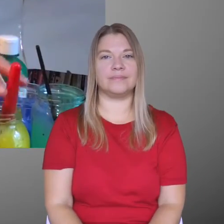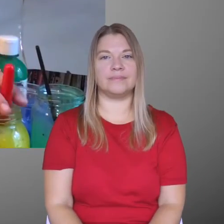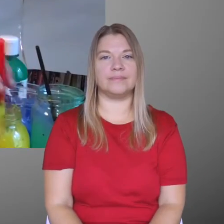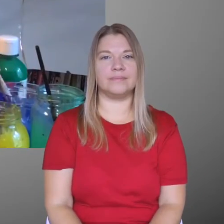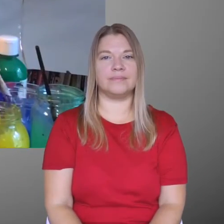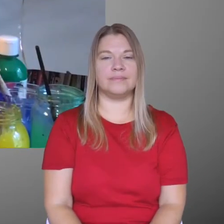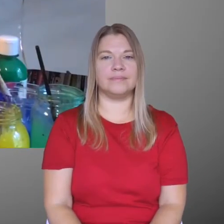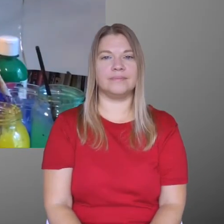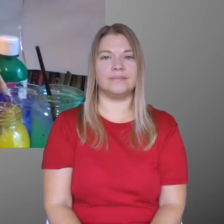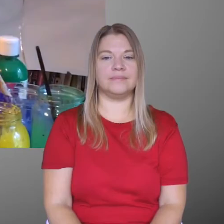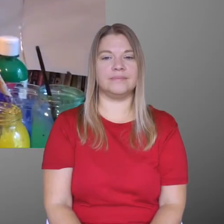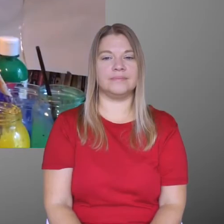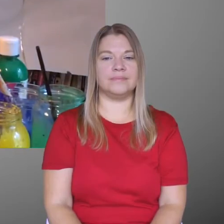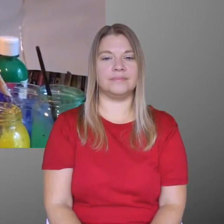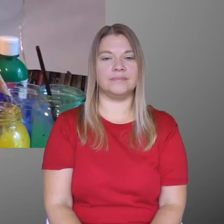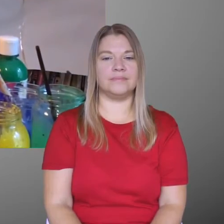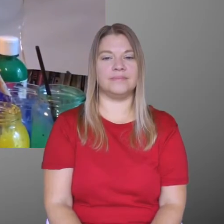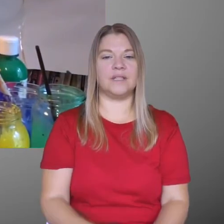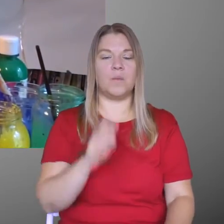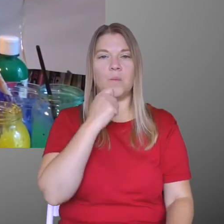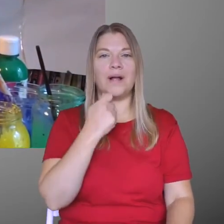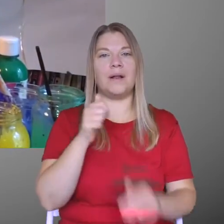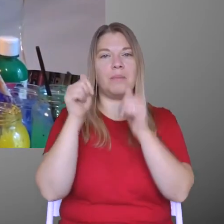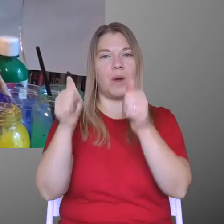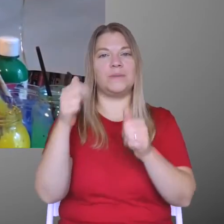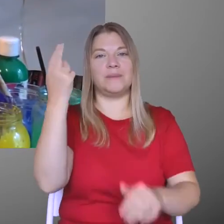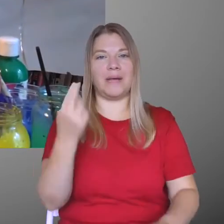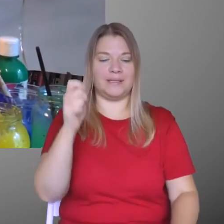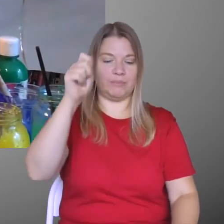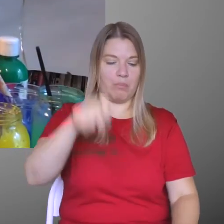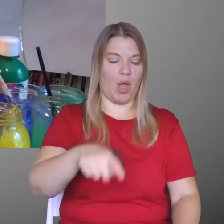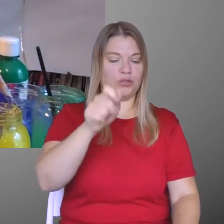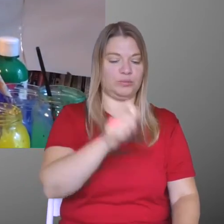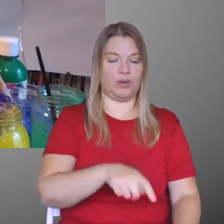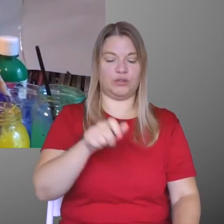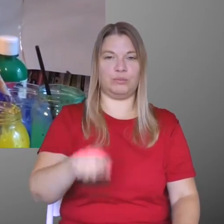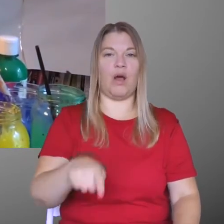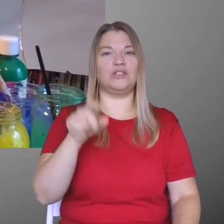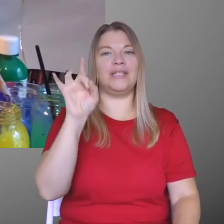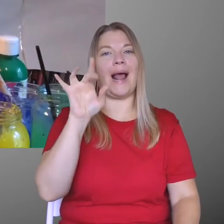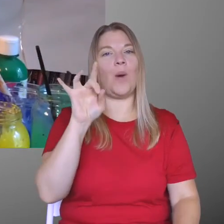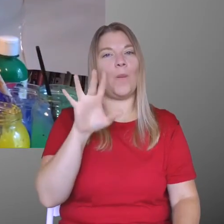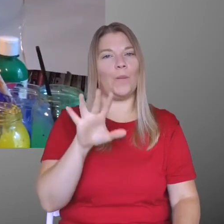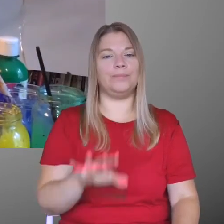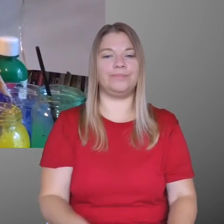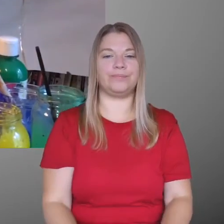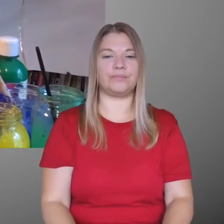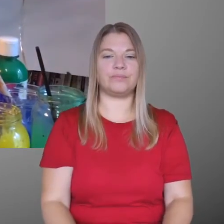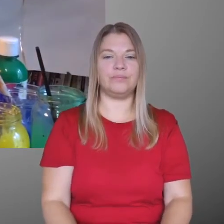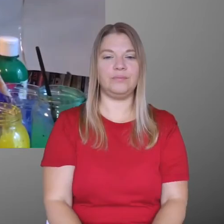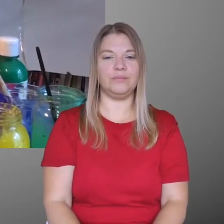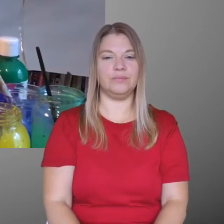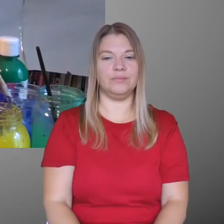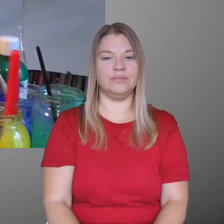and take a splodge of the yellow paint and add that onto the paper in a